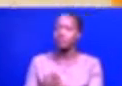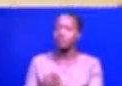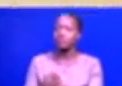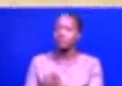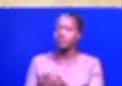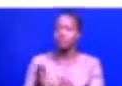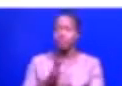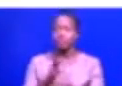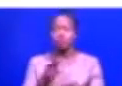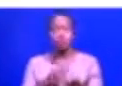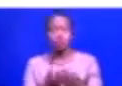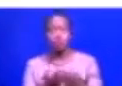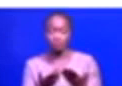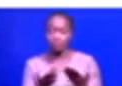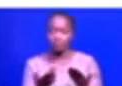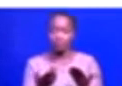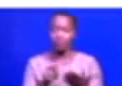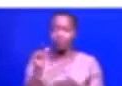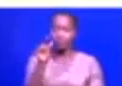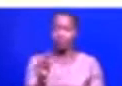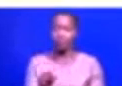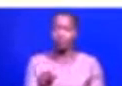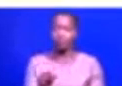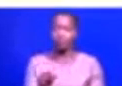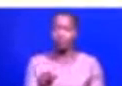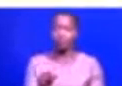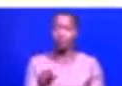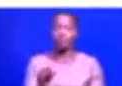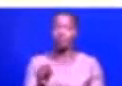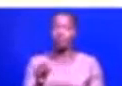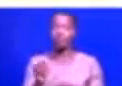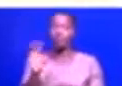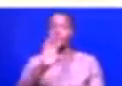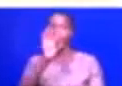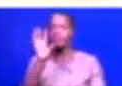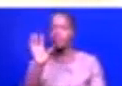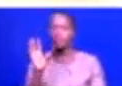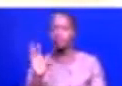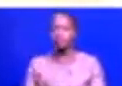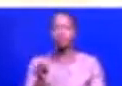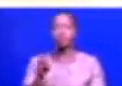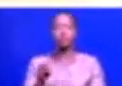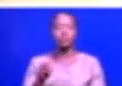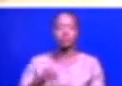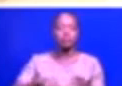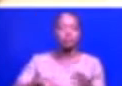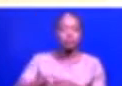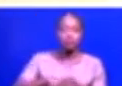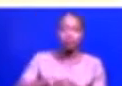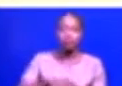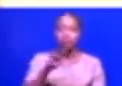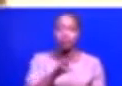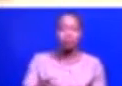then let's talk about regional and continental football, because we can see, you know, the Basketball Africa League,